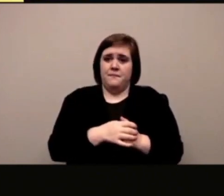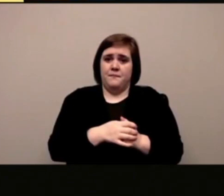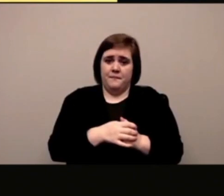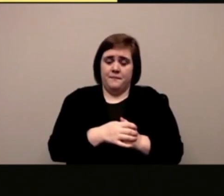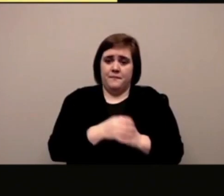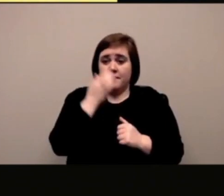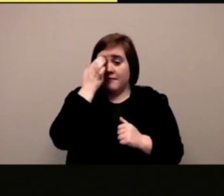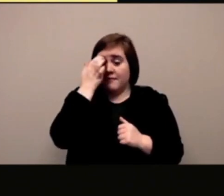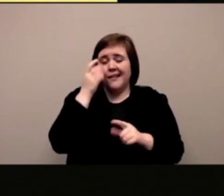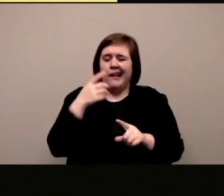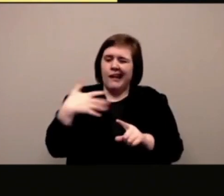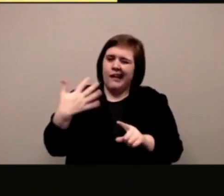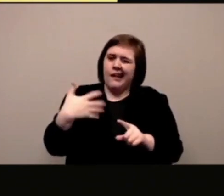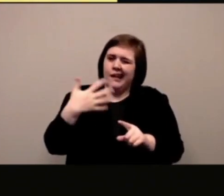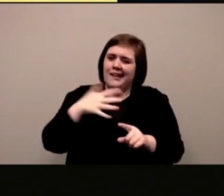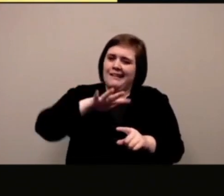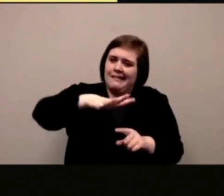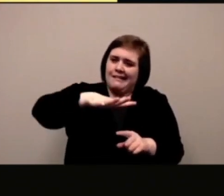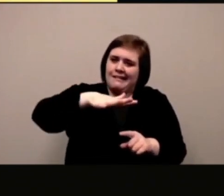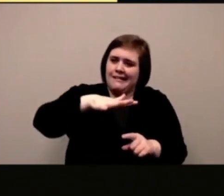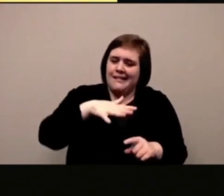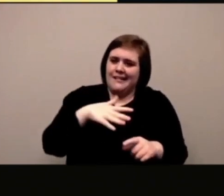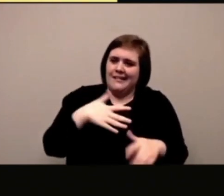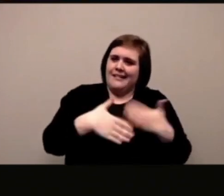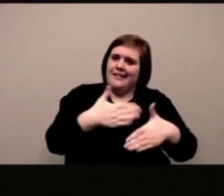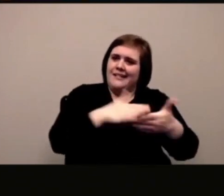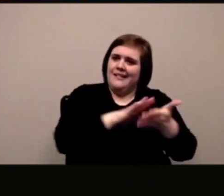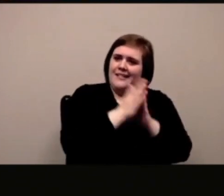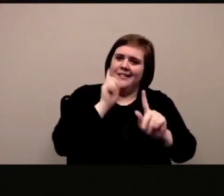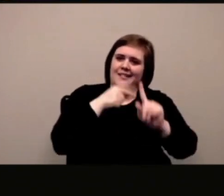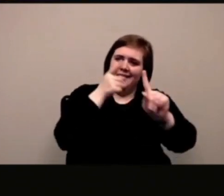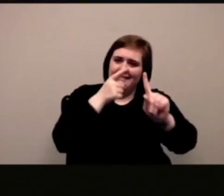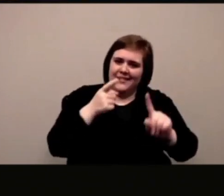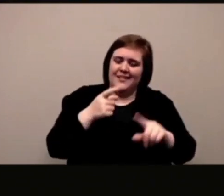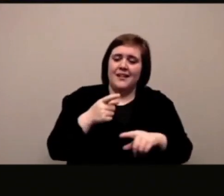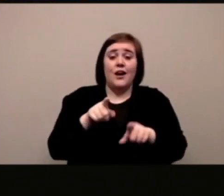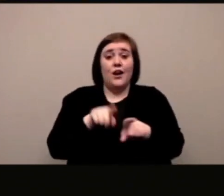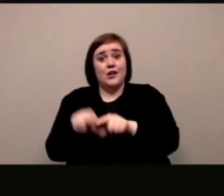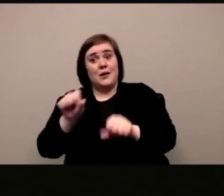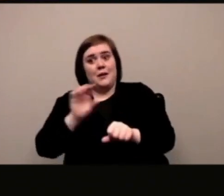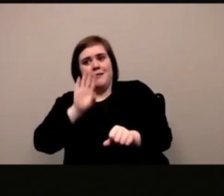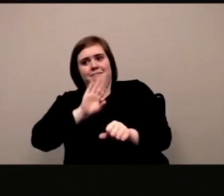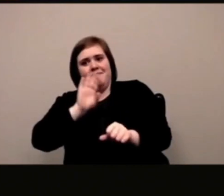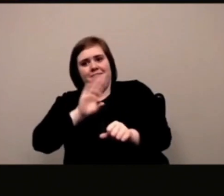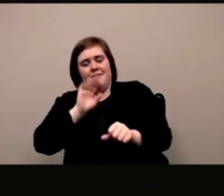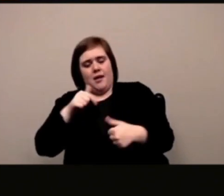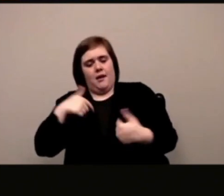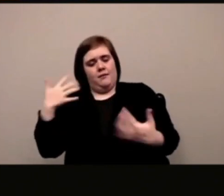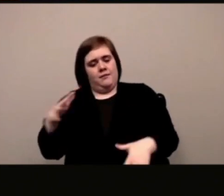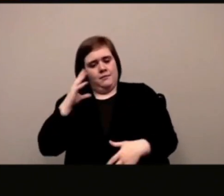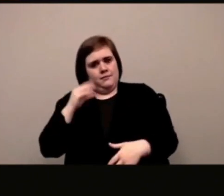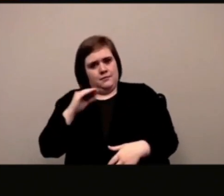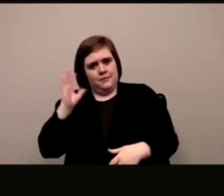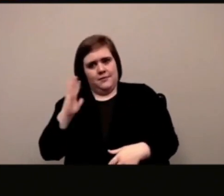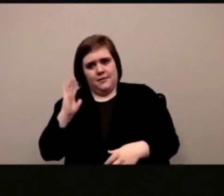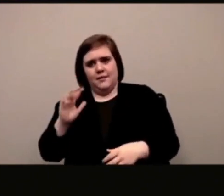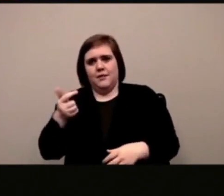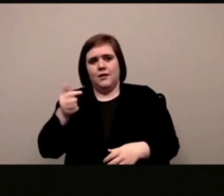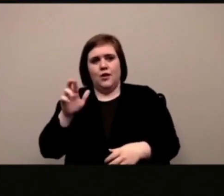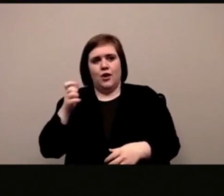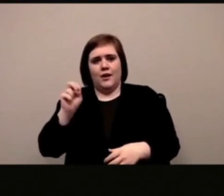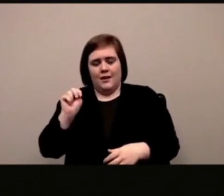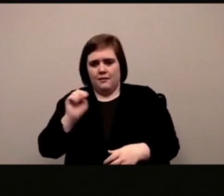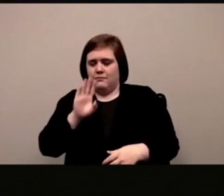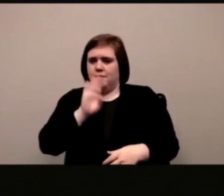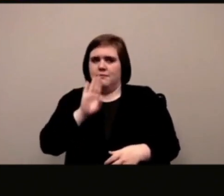Coming around to it. Yeah. It can also be frustration, because I've also done some gardening and it can be very frustrating, or perhaps like